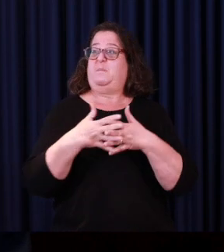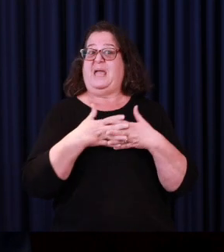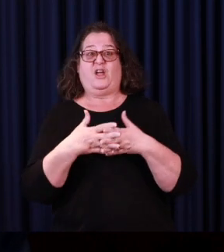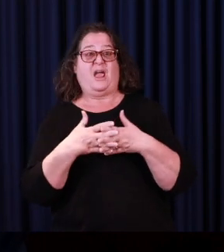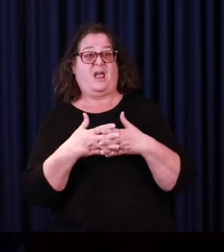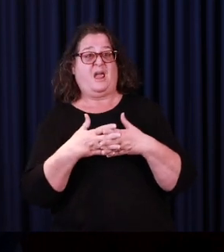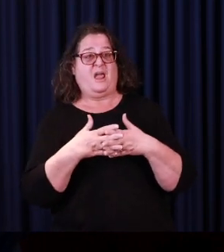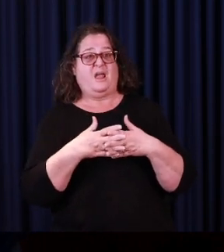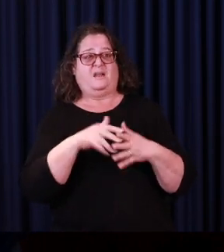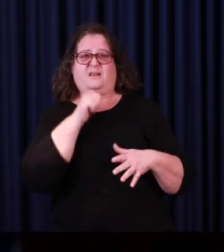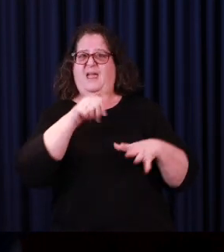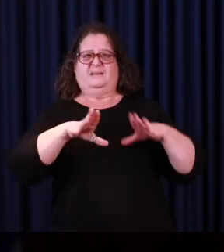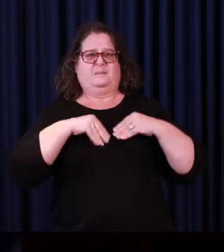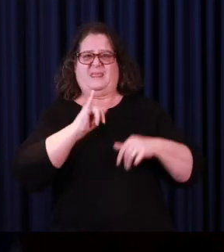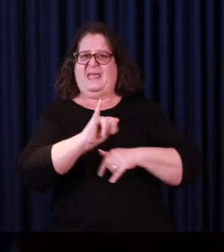the people's house.